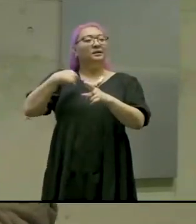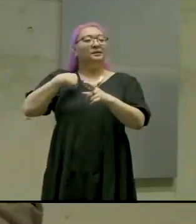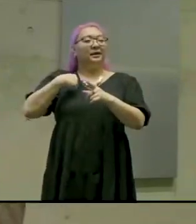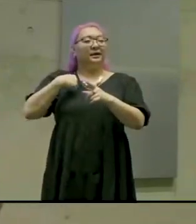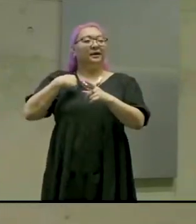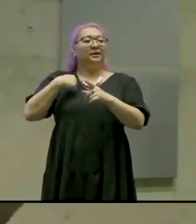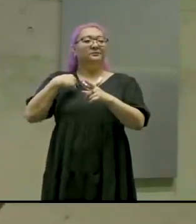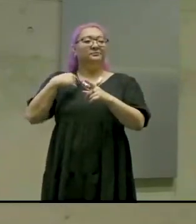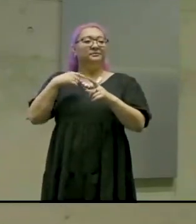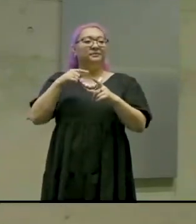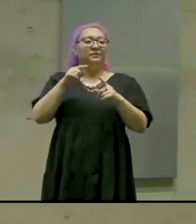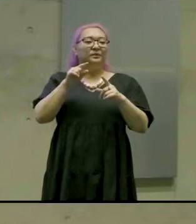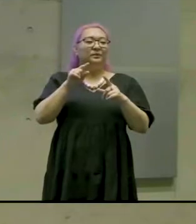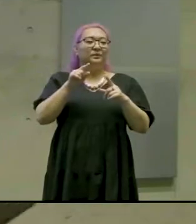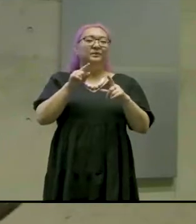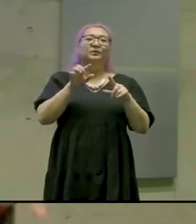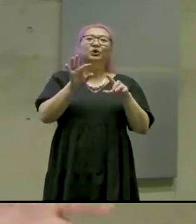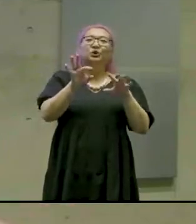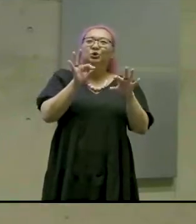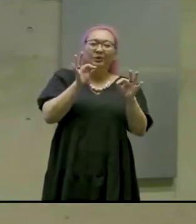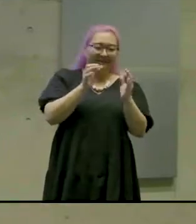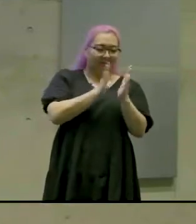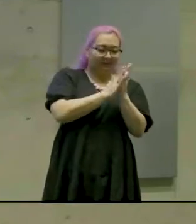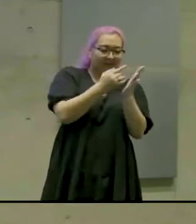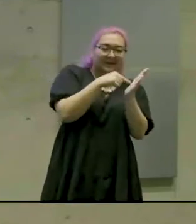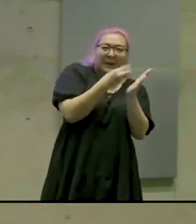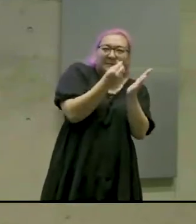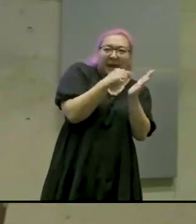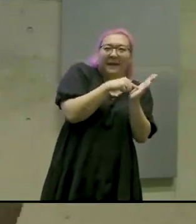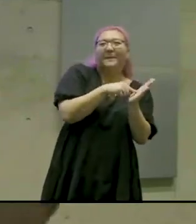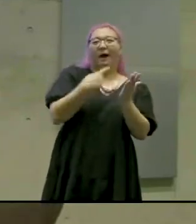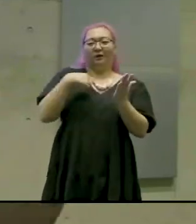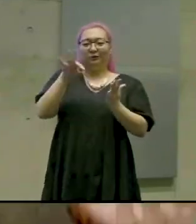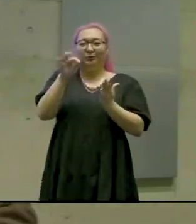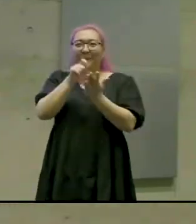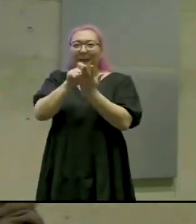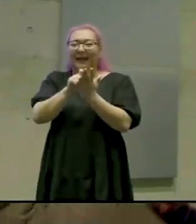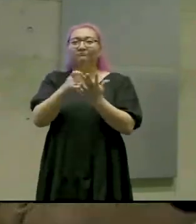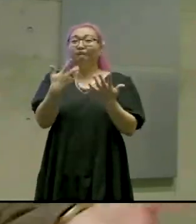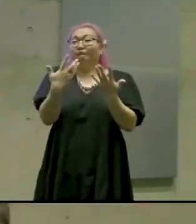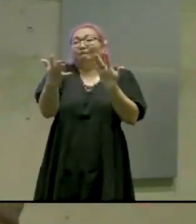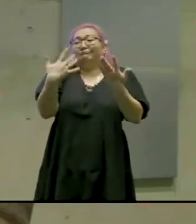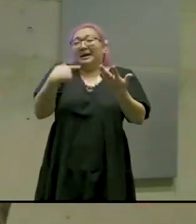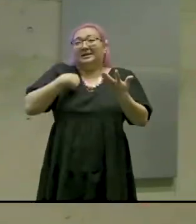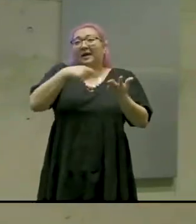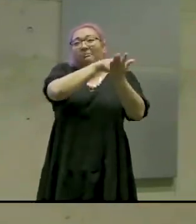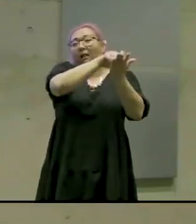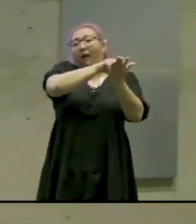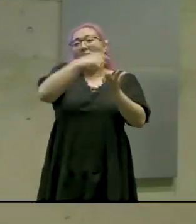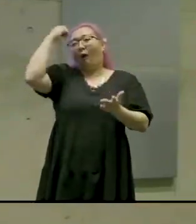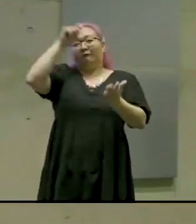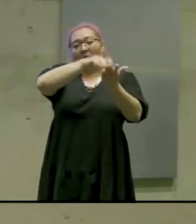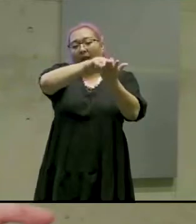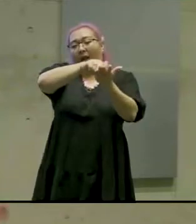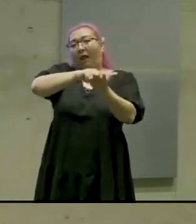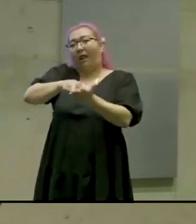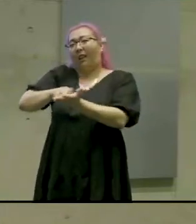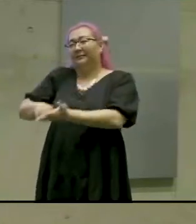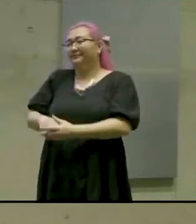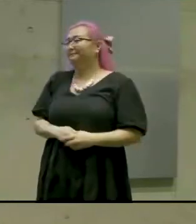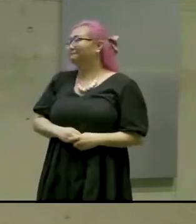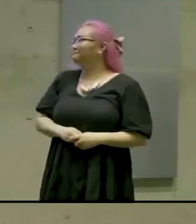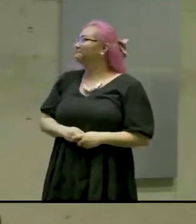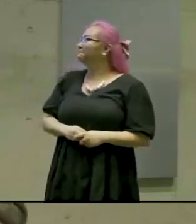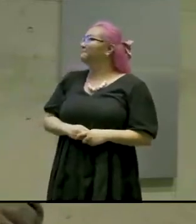art diaries. However, all of this doesn't really matter. What matters is just like letting out emotions and thoughts on a paper. And there are no rules in